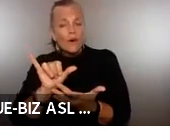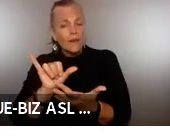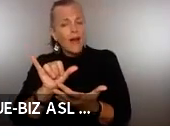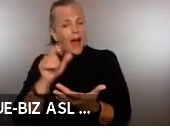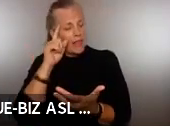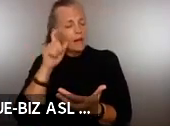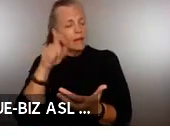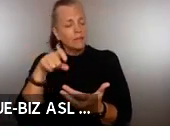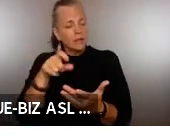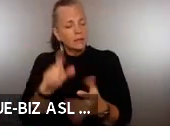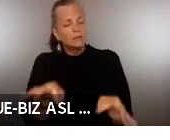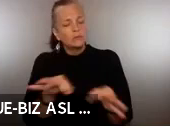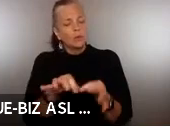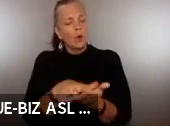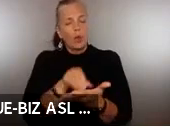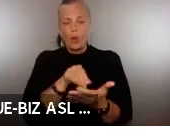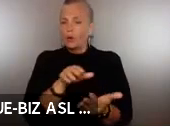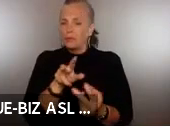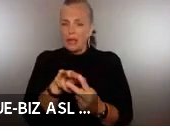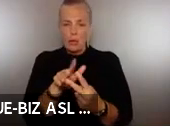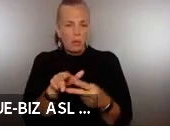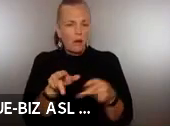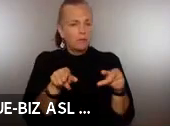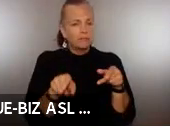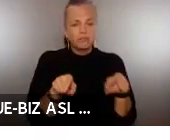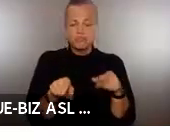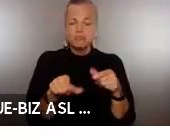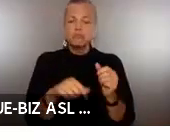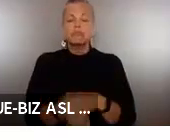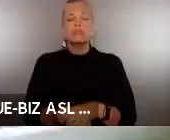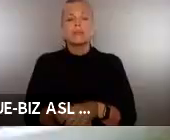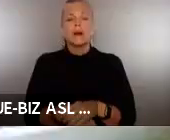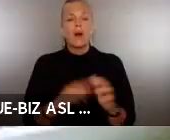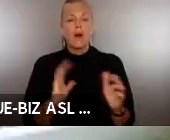something that we can actually probably offer to the youth.